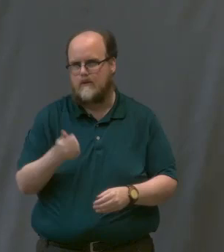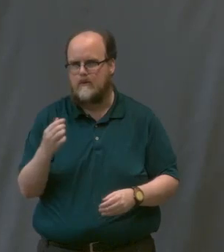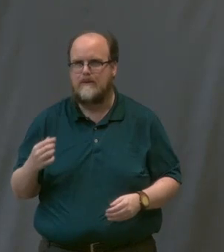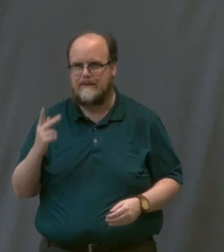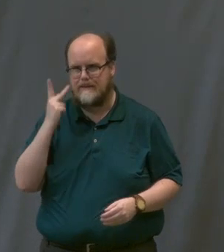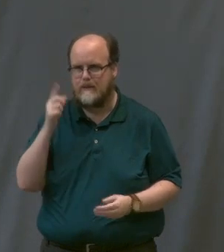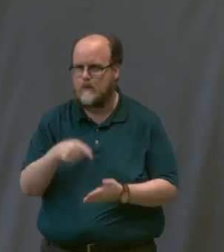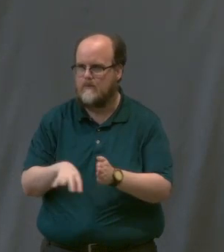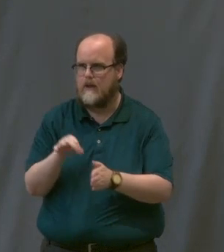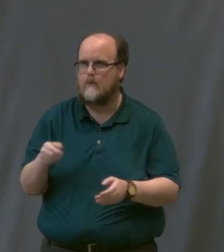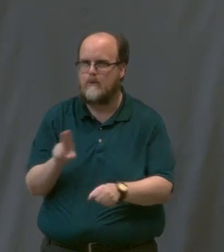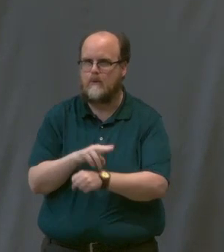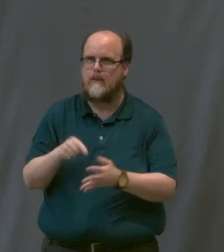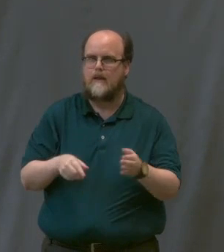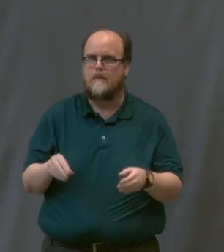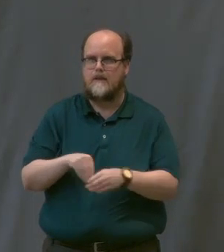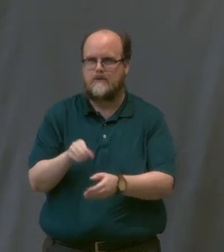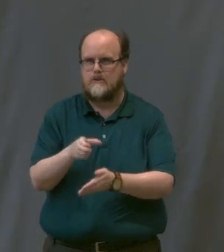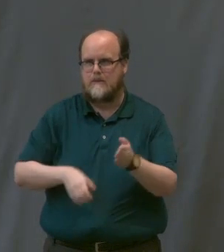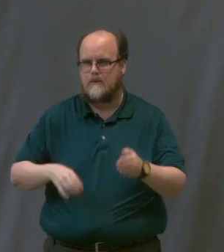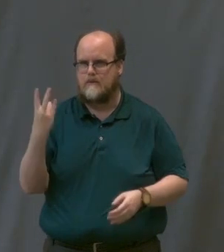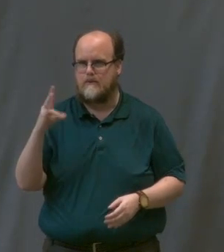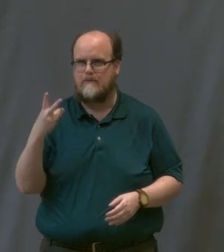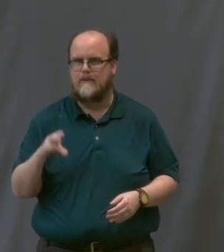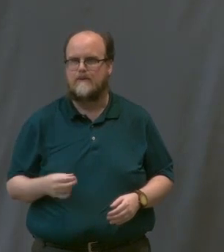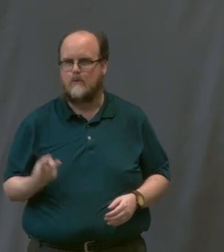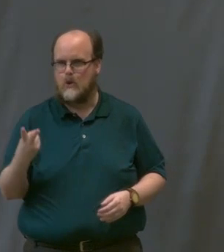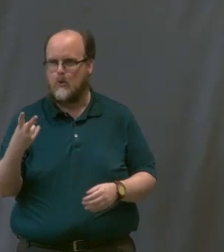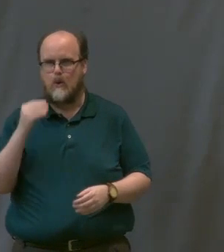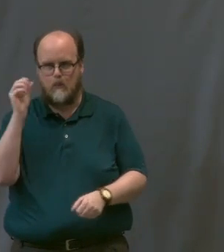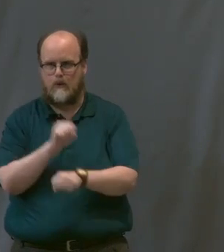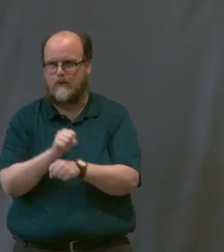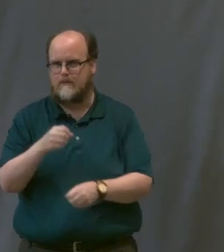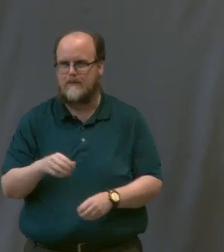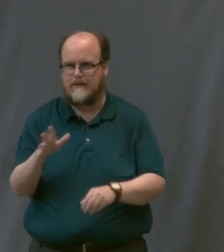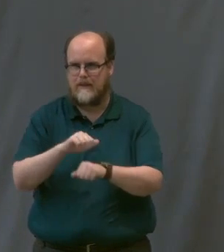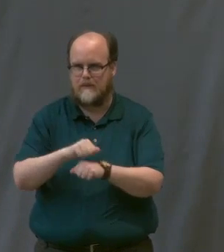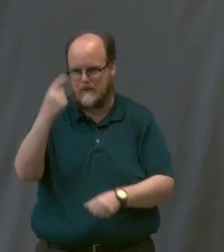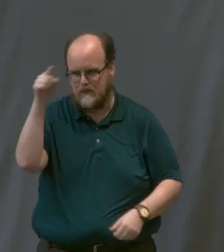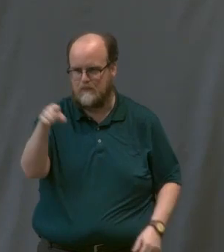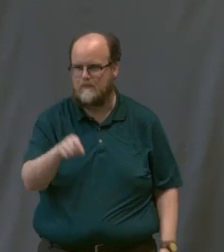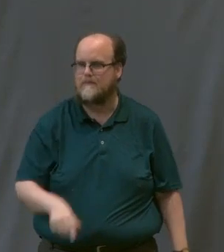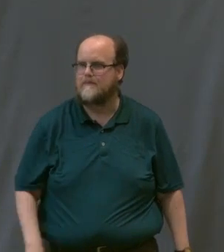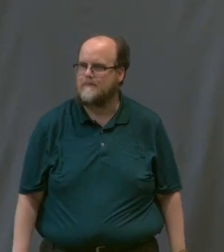be using those when we get to chapter 17. So 2 homework assignments for you.